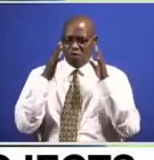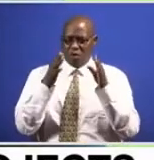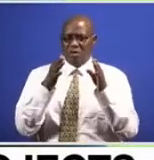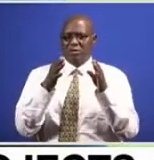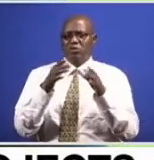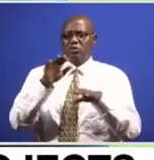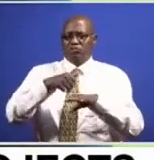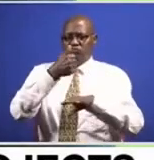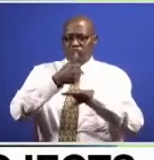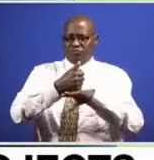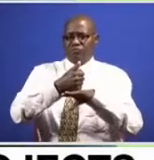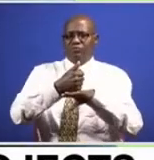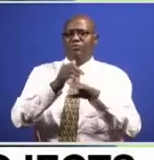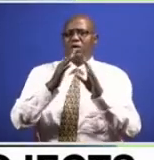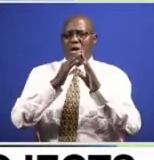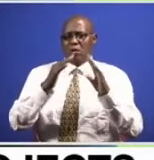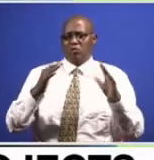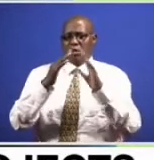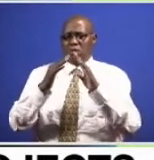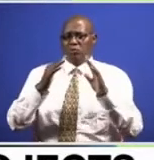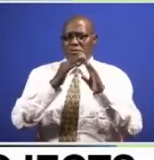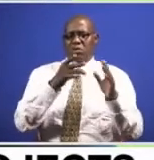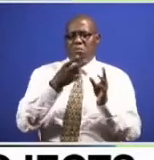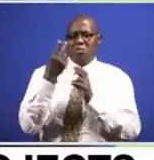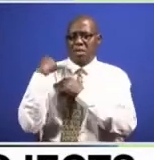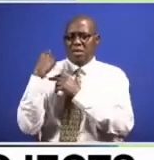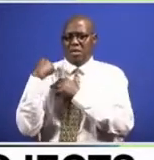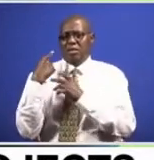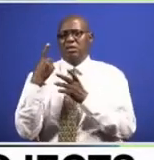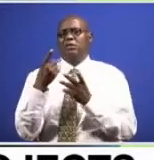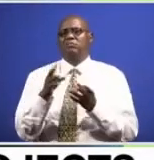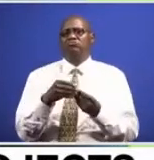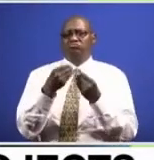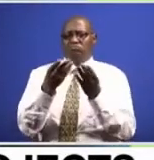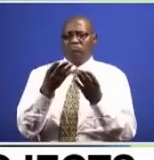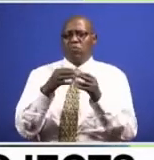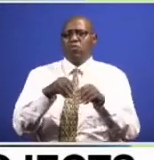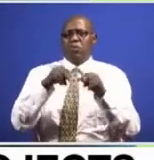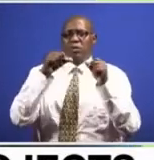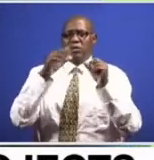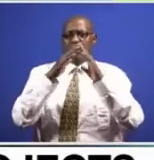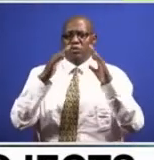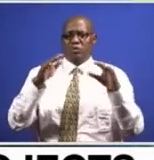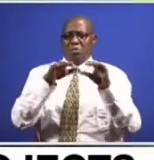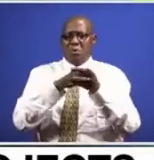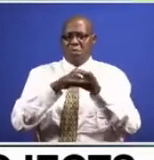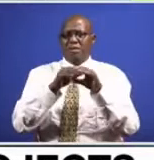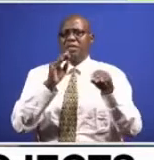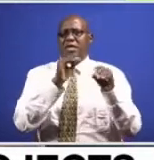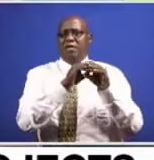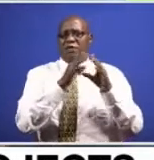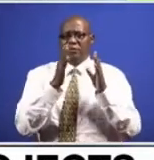up a housing unit whose sole mandate would be to focus on delivering quality housing to our members and investors.